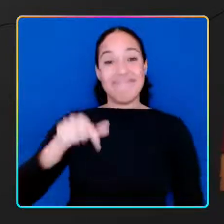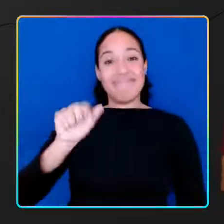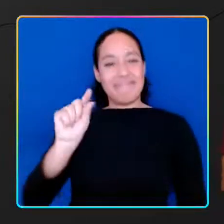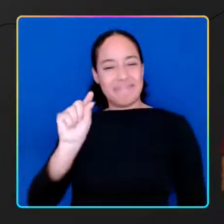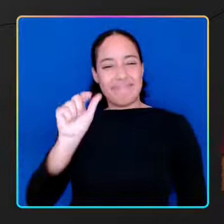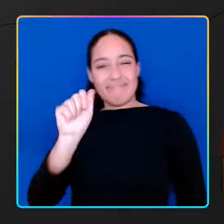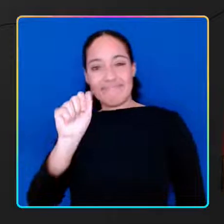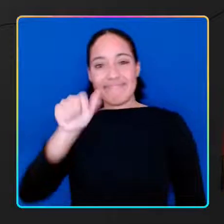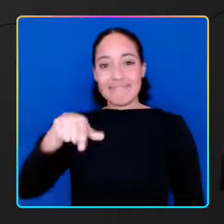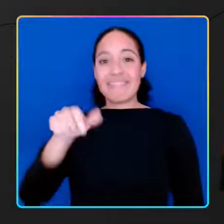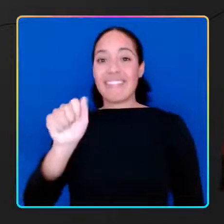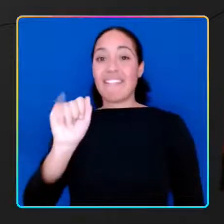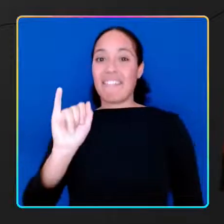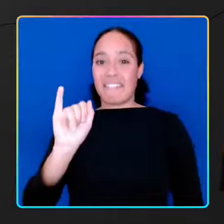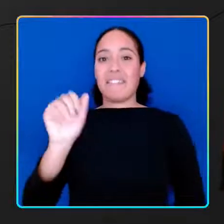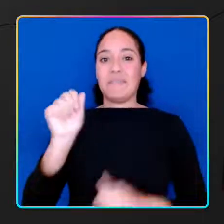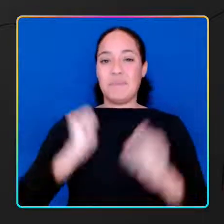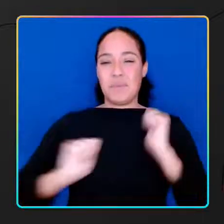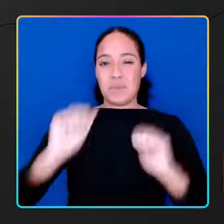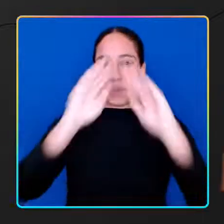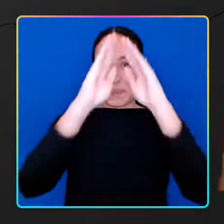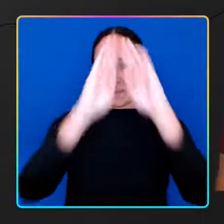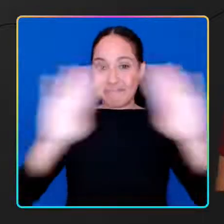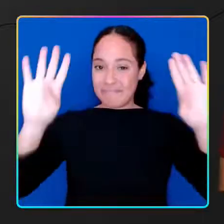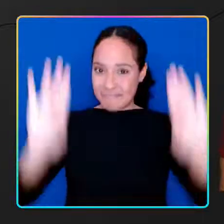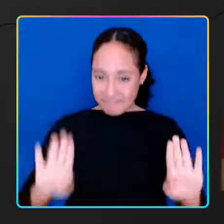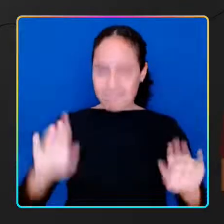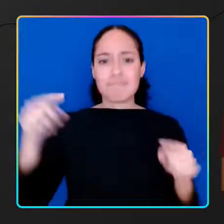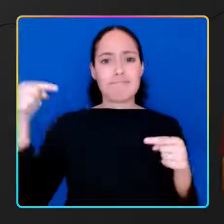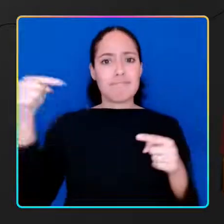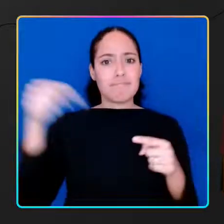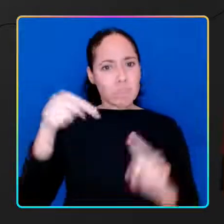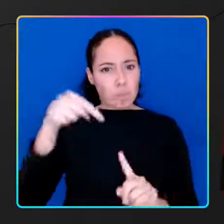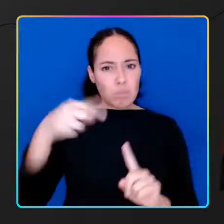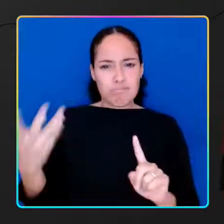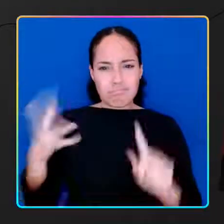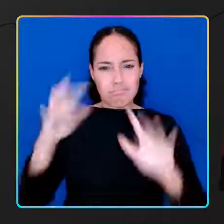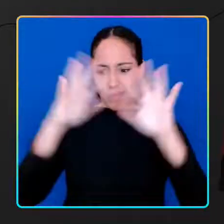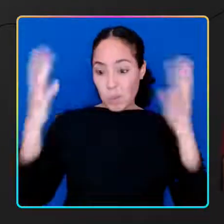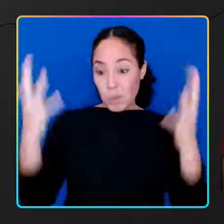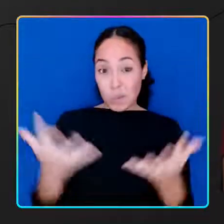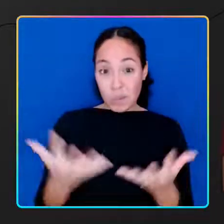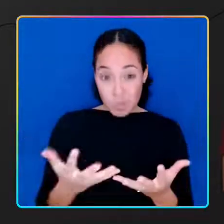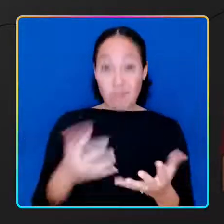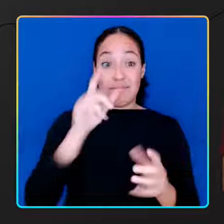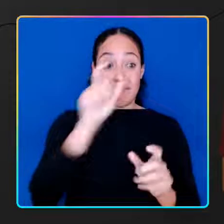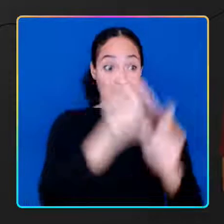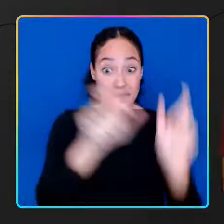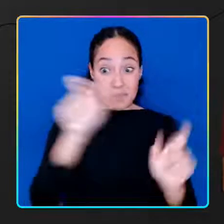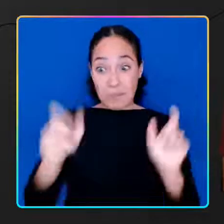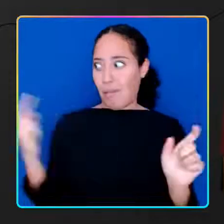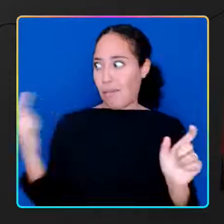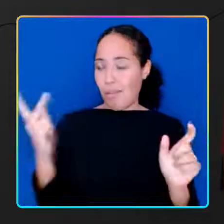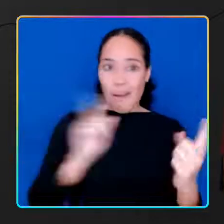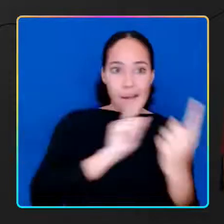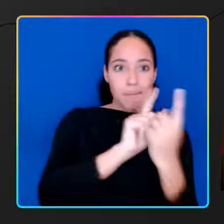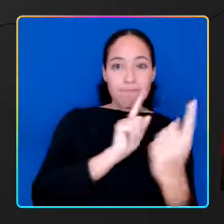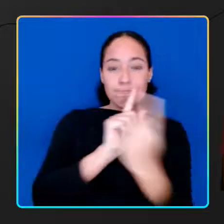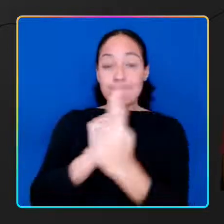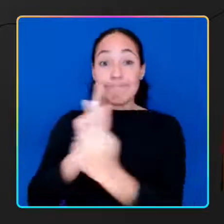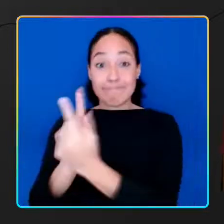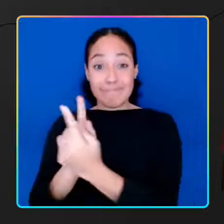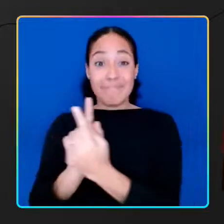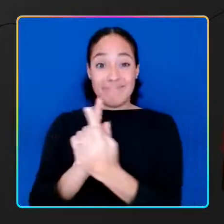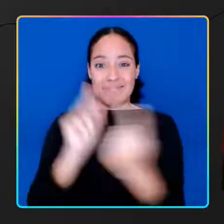is all about the story from people behind AI. Because in our jobs we meet many people from around the globe and realize that there are so